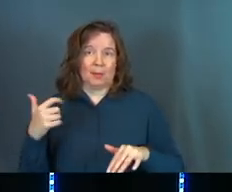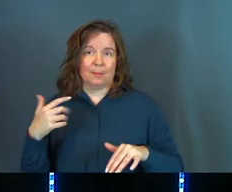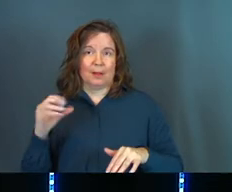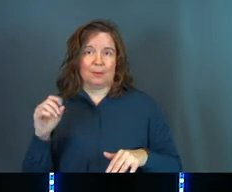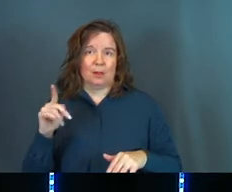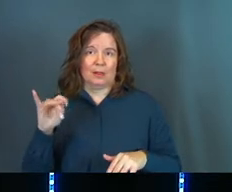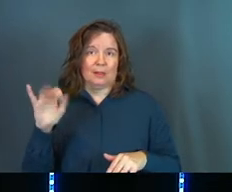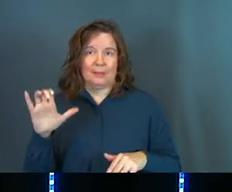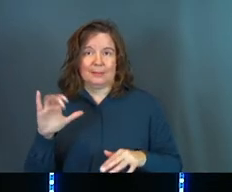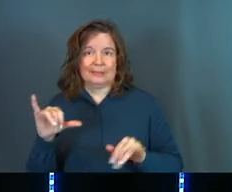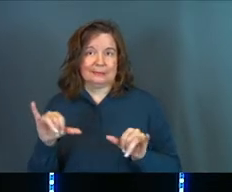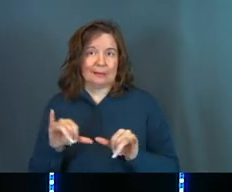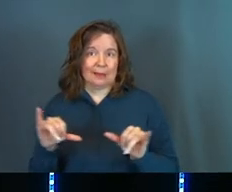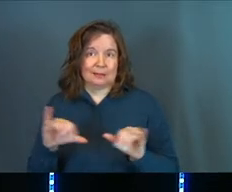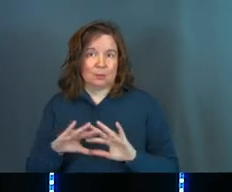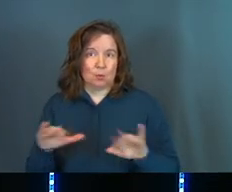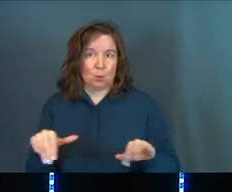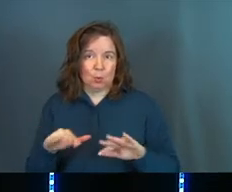Olympic size.